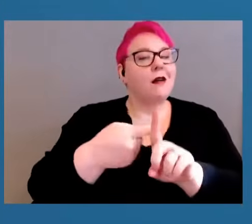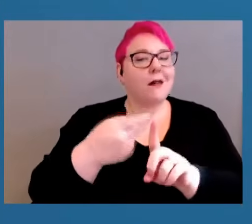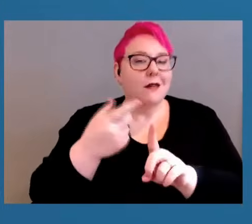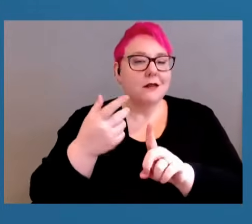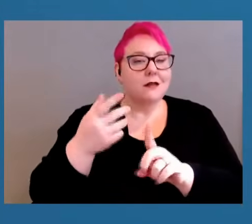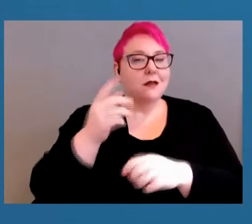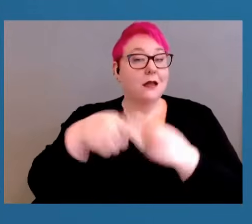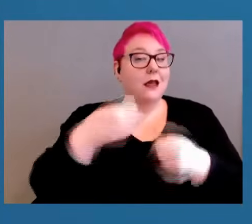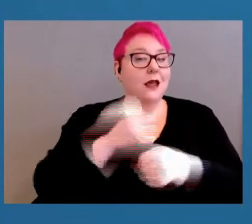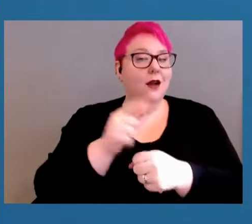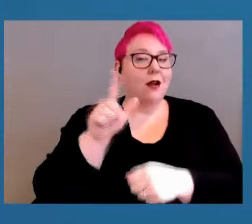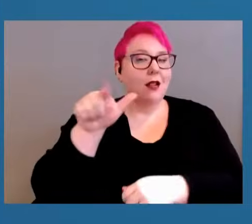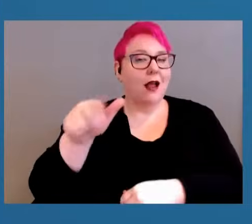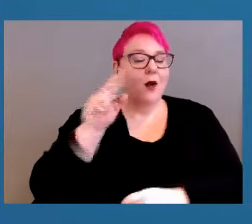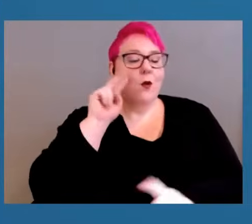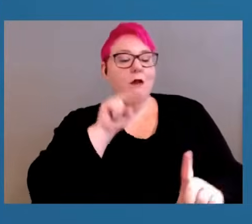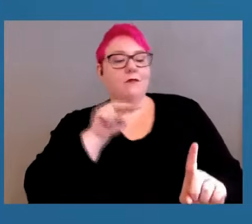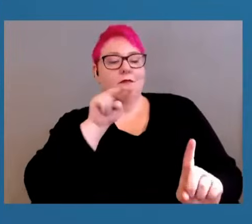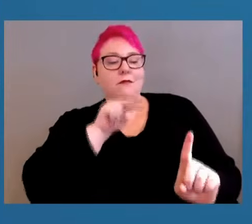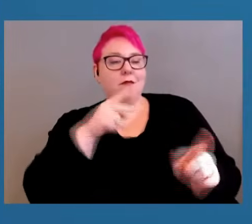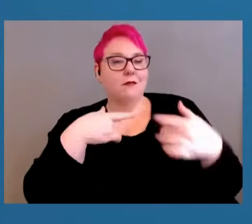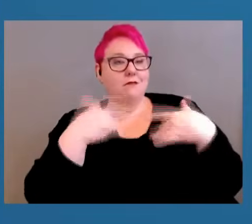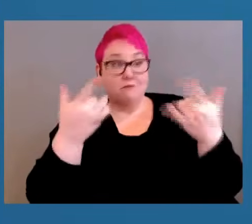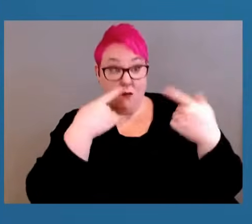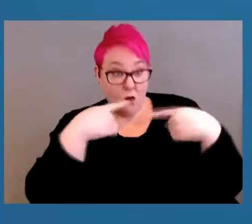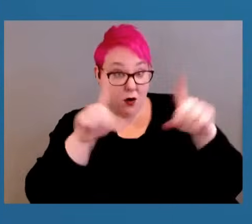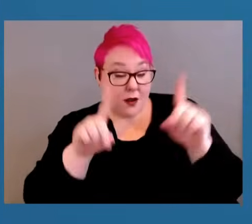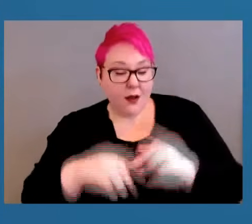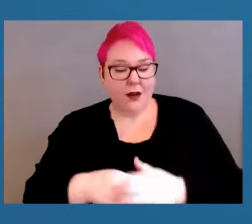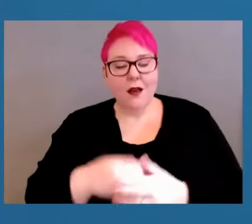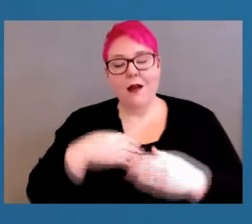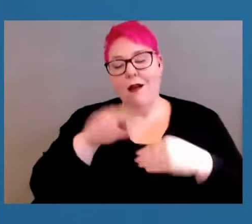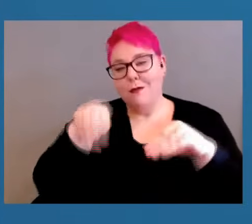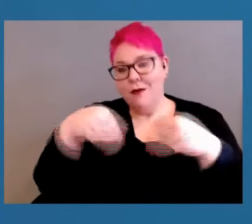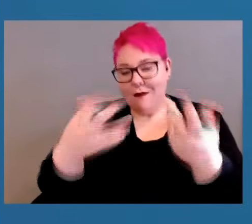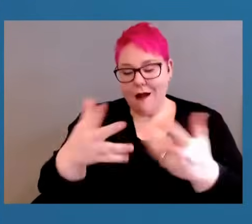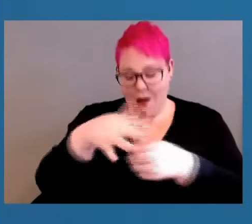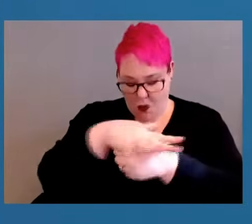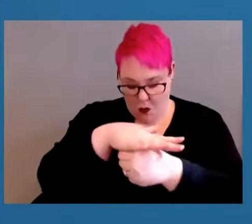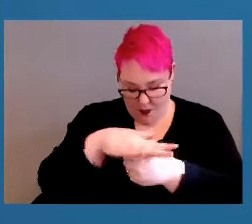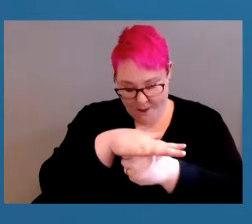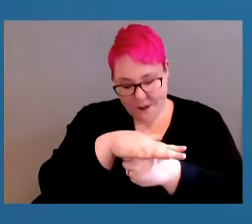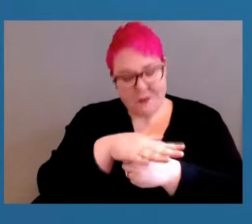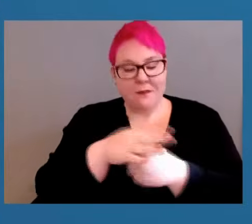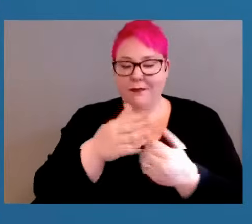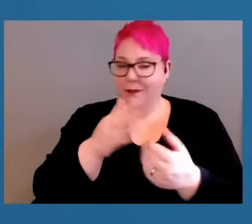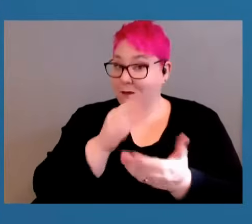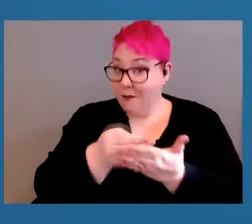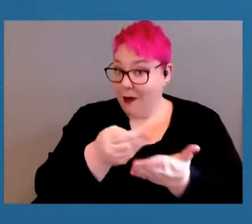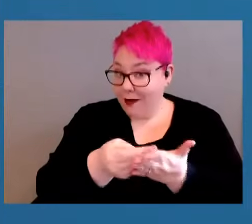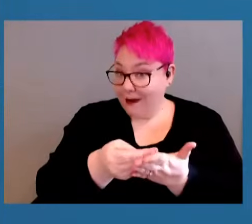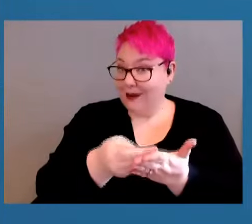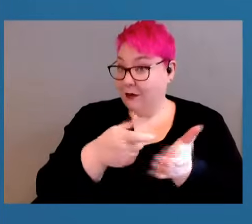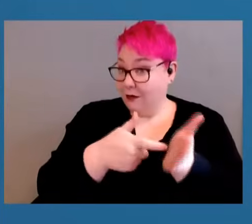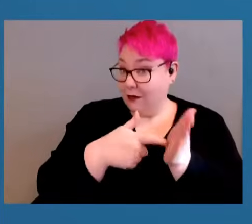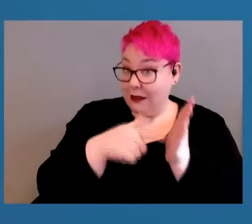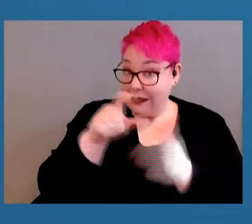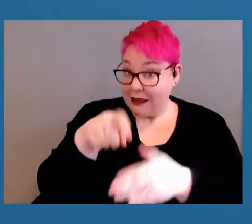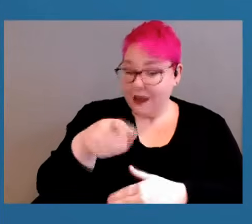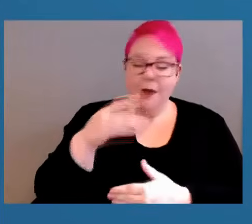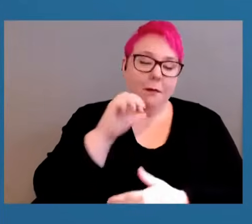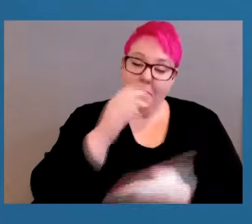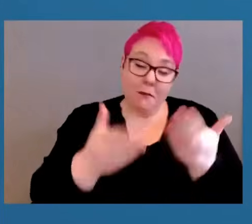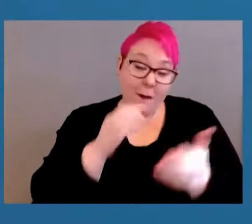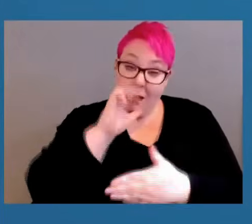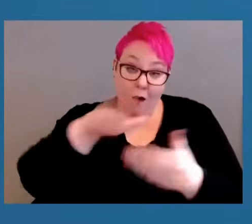proof to me is that when I provide a locality with the money they need, I mean, not every police department may want this, but